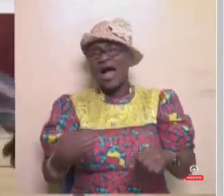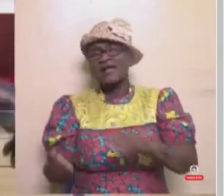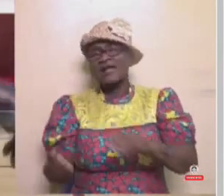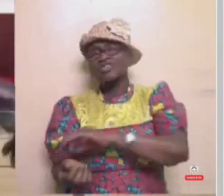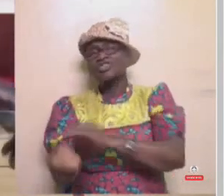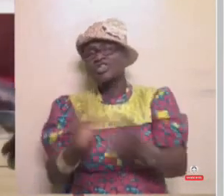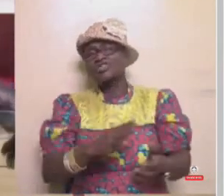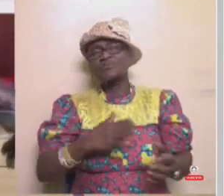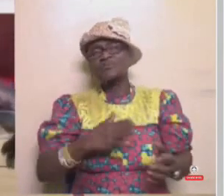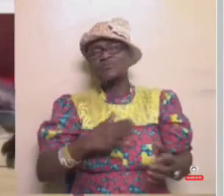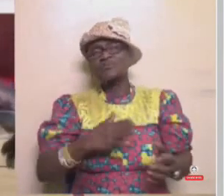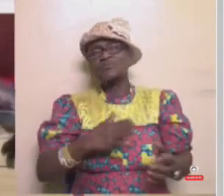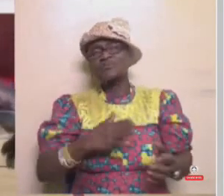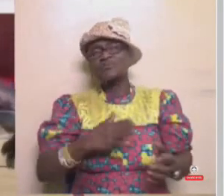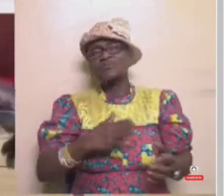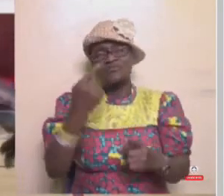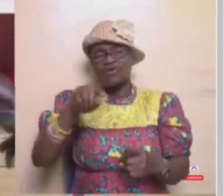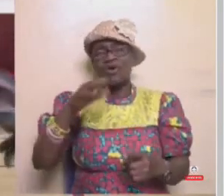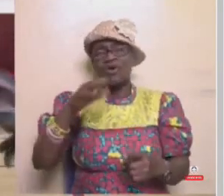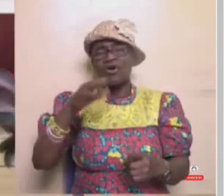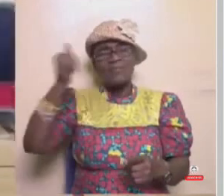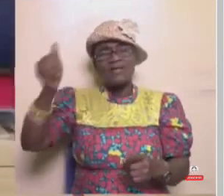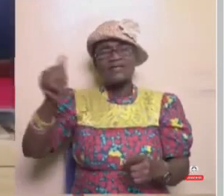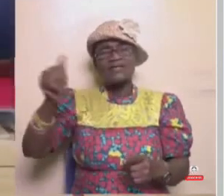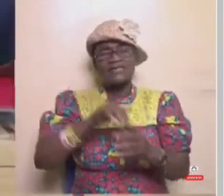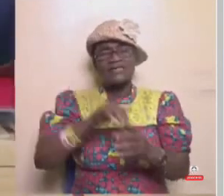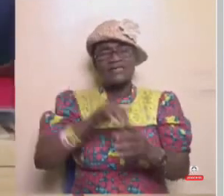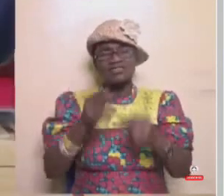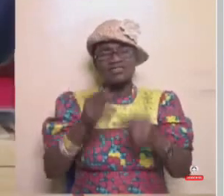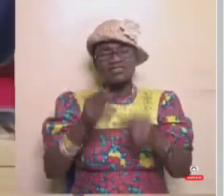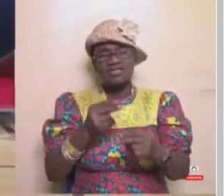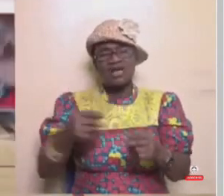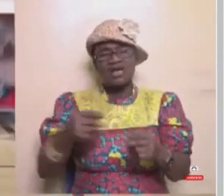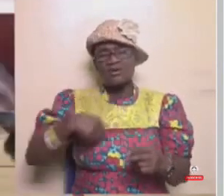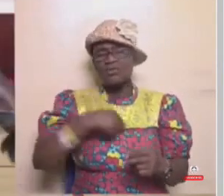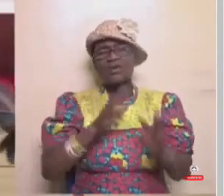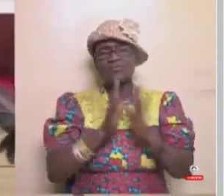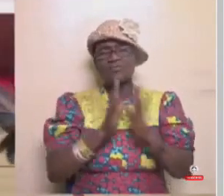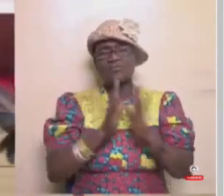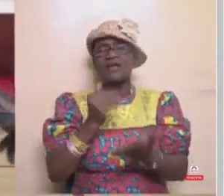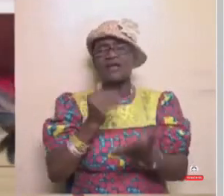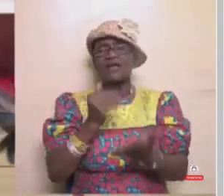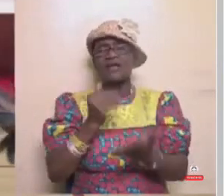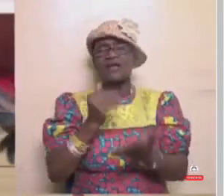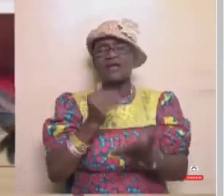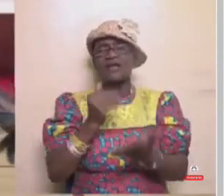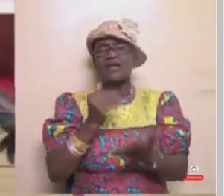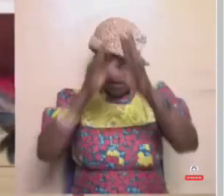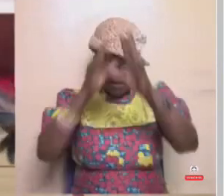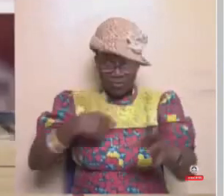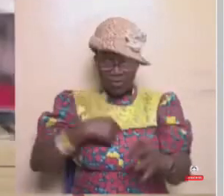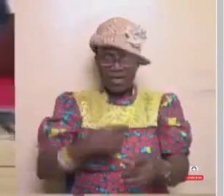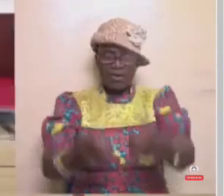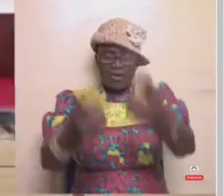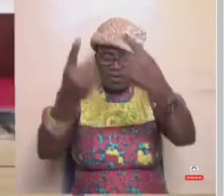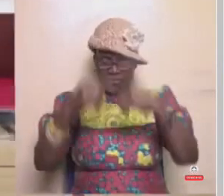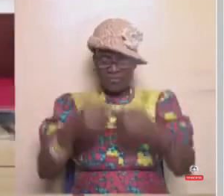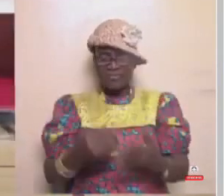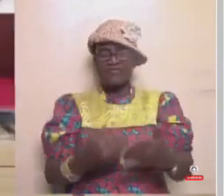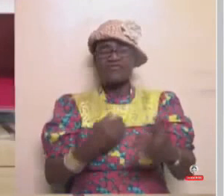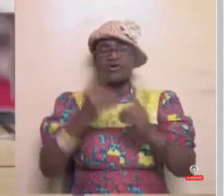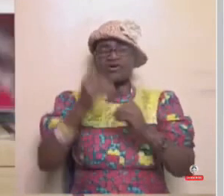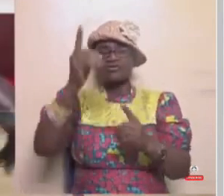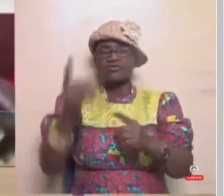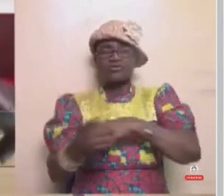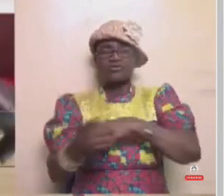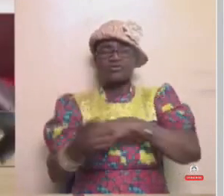In Jesus' mighty name we are praying. And so, Father, we come before you today. We lift our